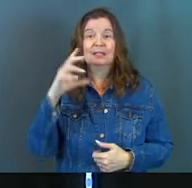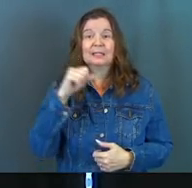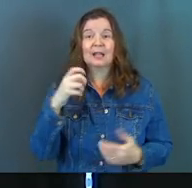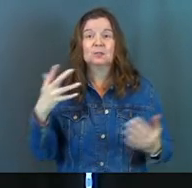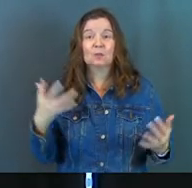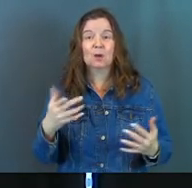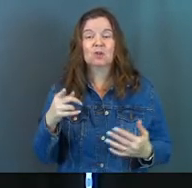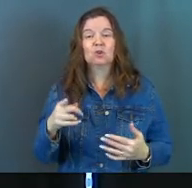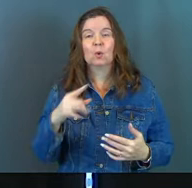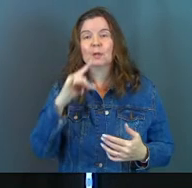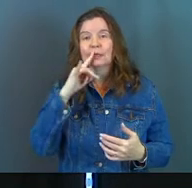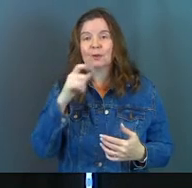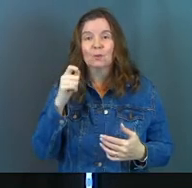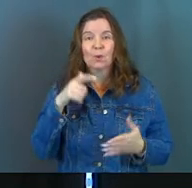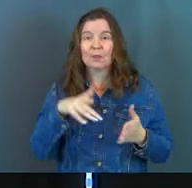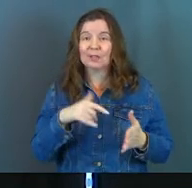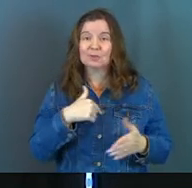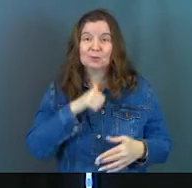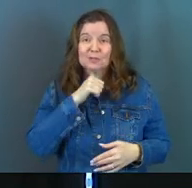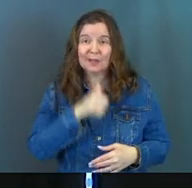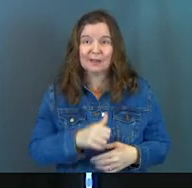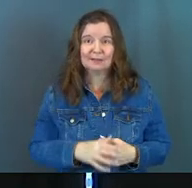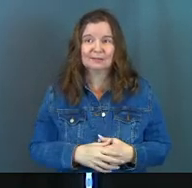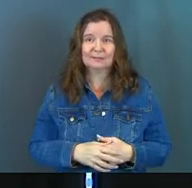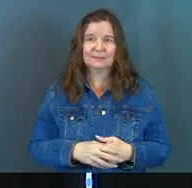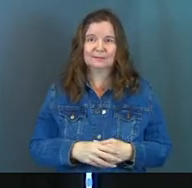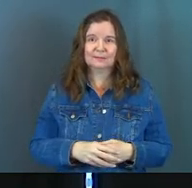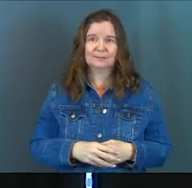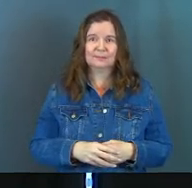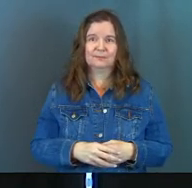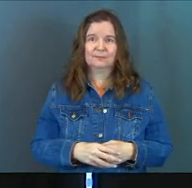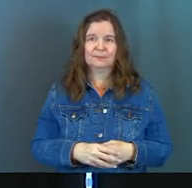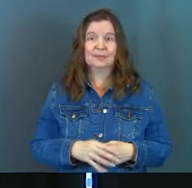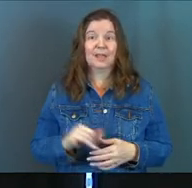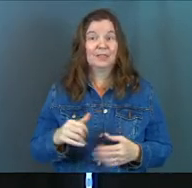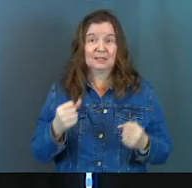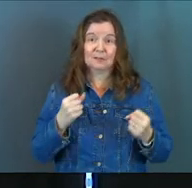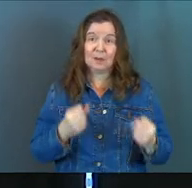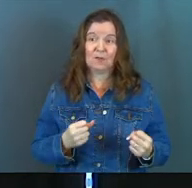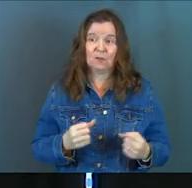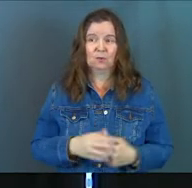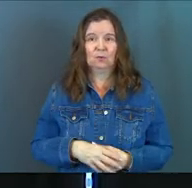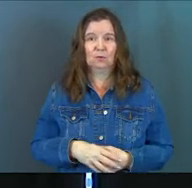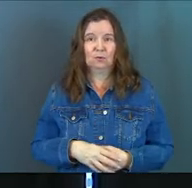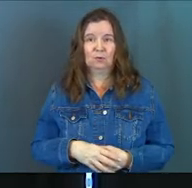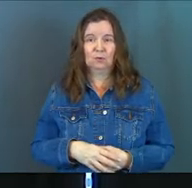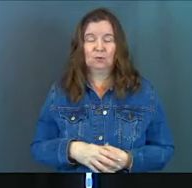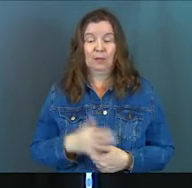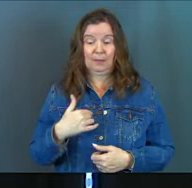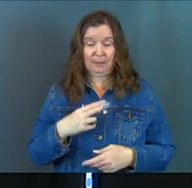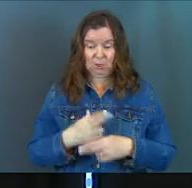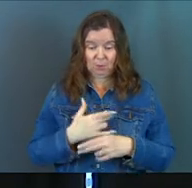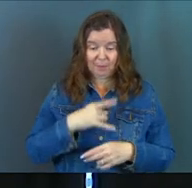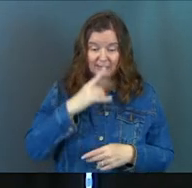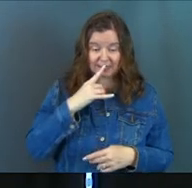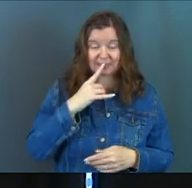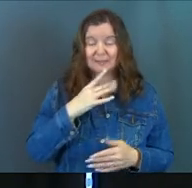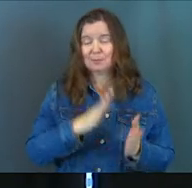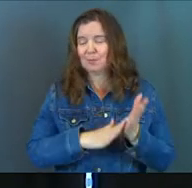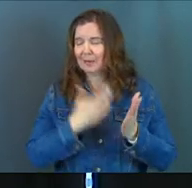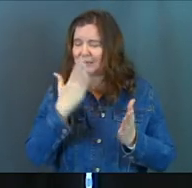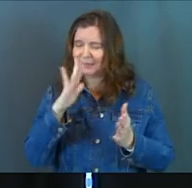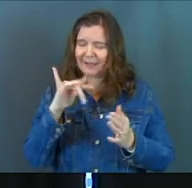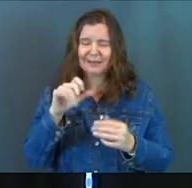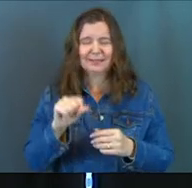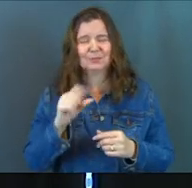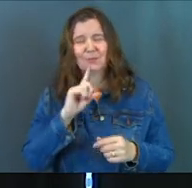what? Your kids won't let you not. And that's powerful. You're like, am I using my kids? Praise God,